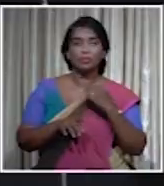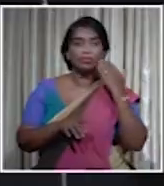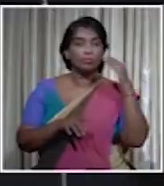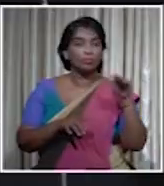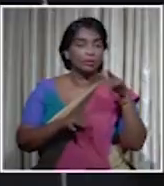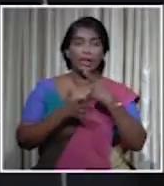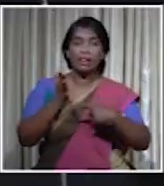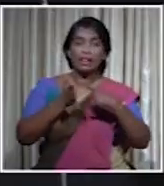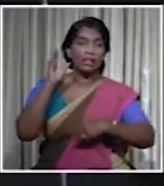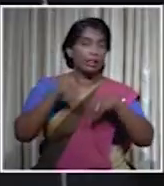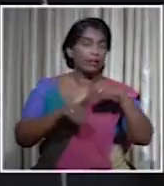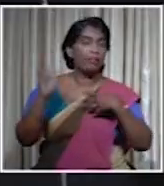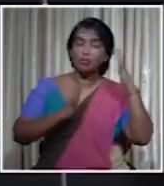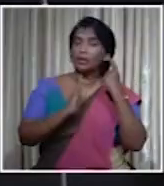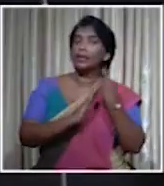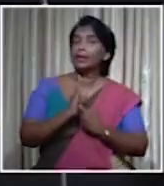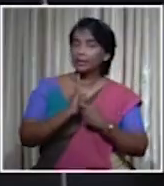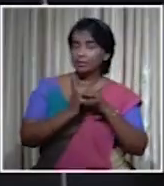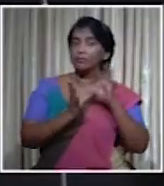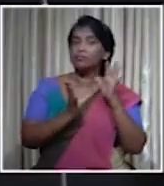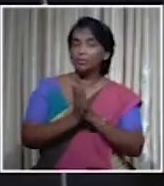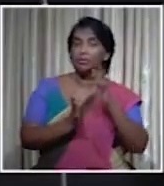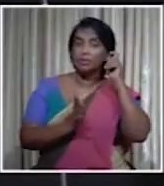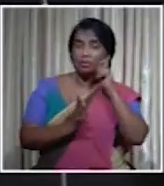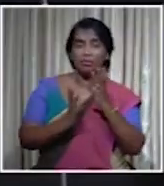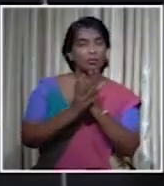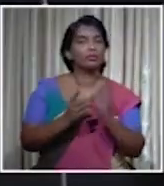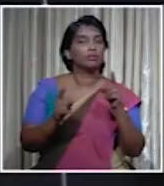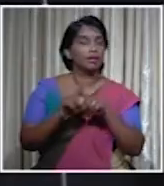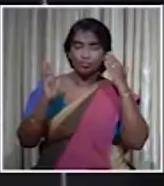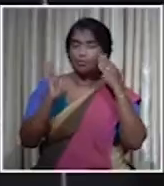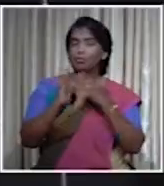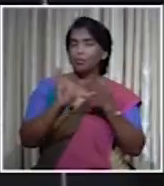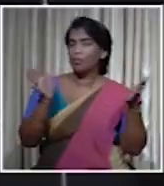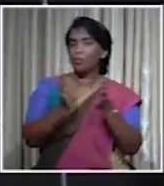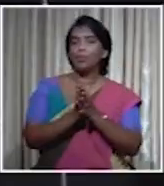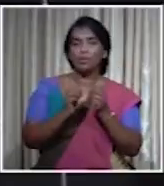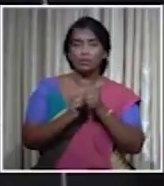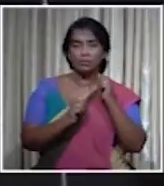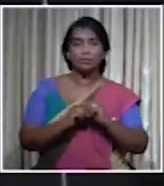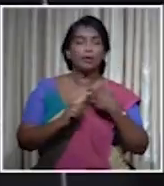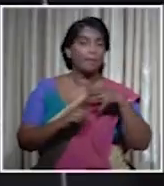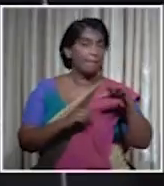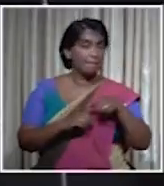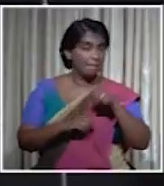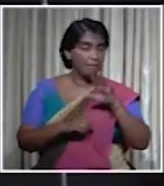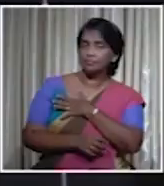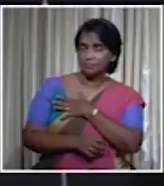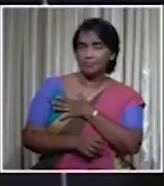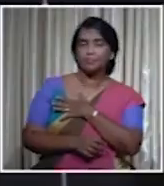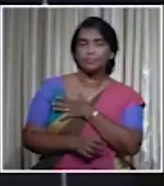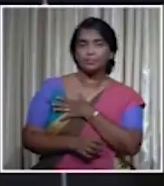Rights and the Prevention of Terrorism Act. Both have been combined and been used to take revenge